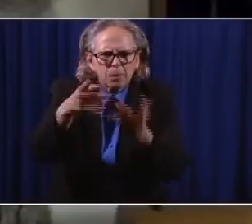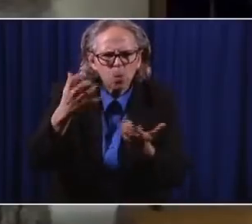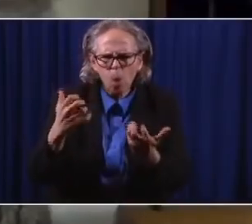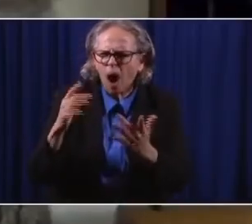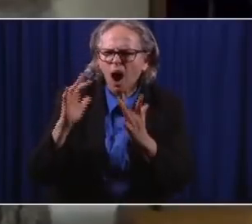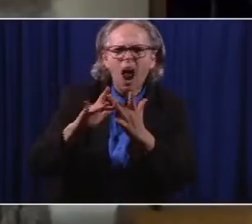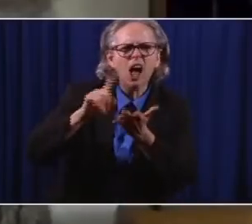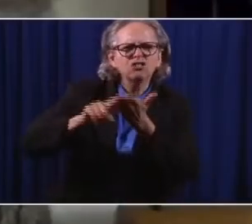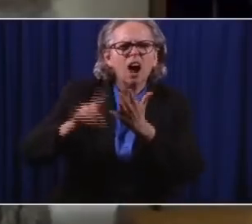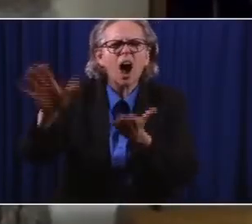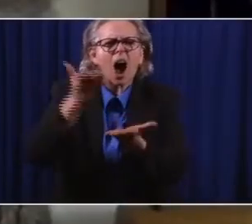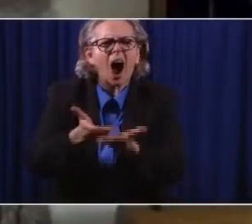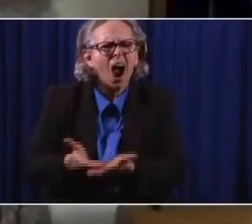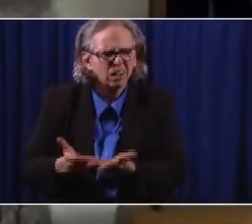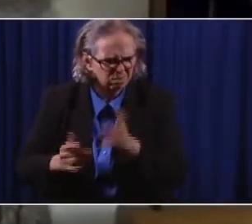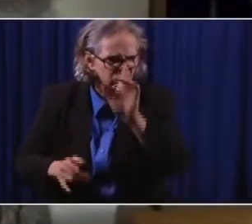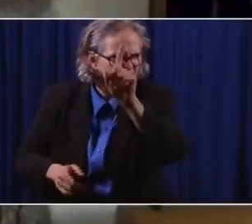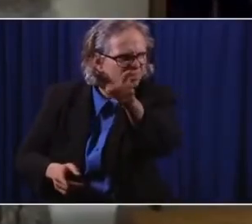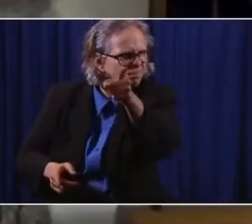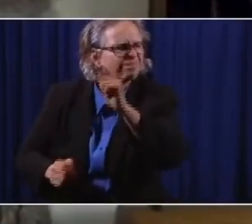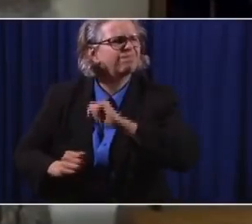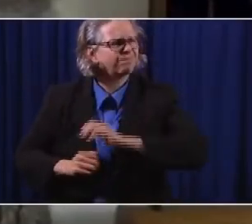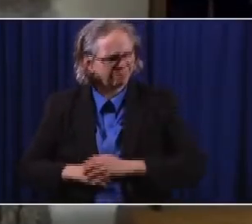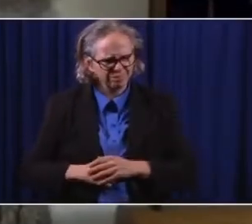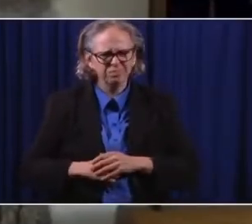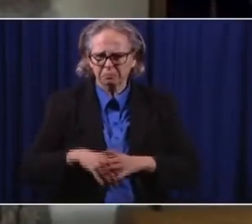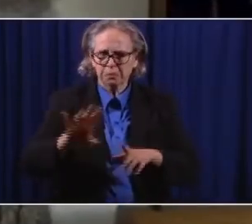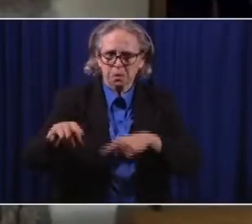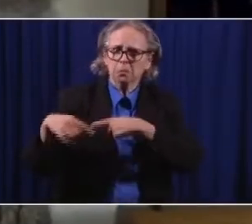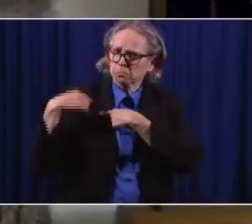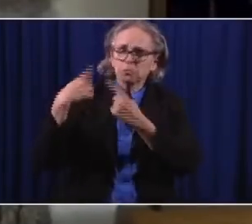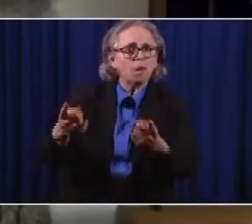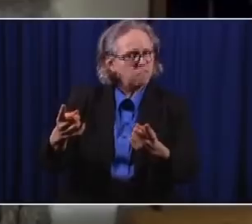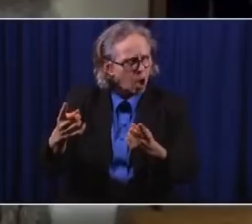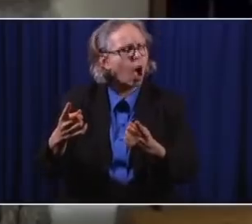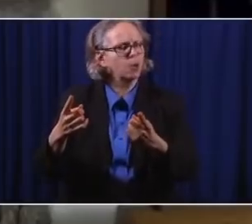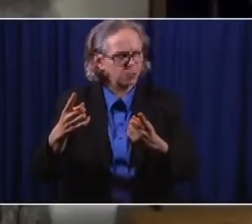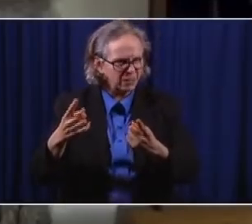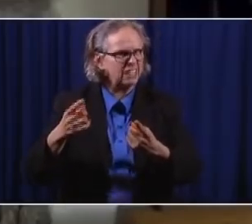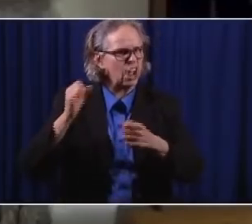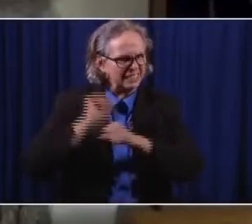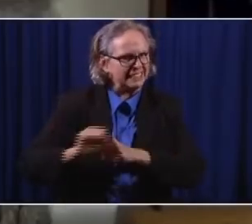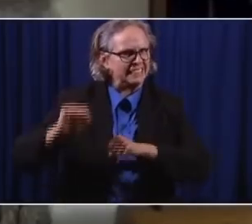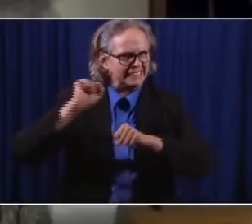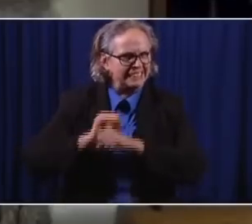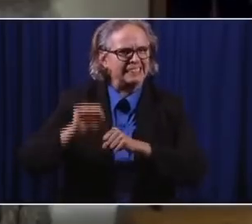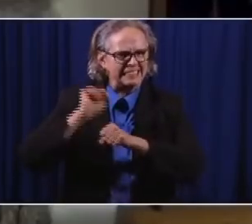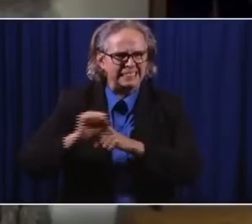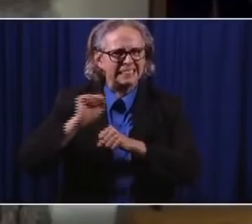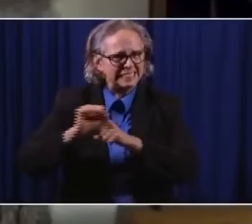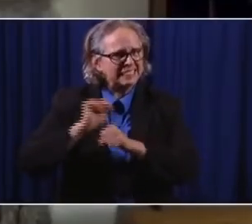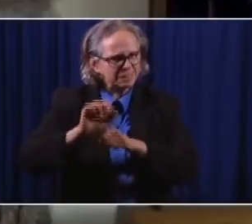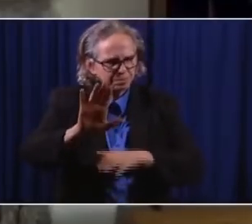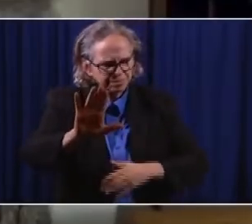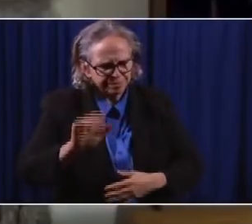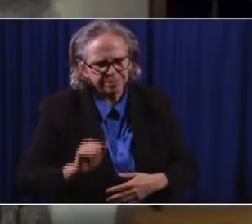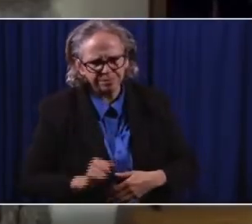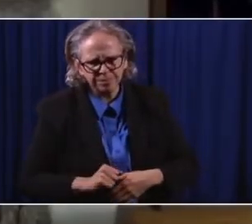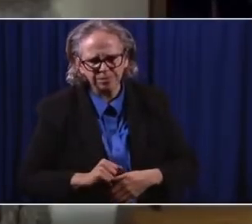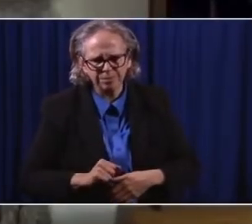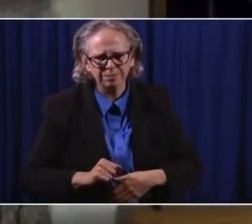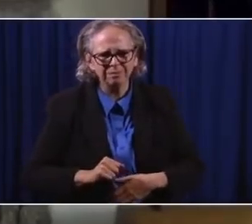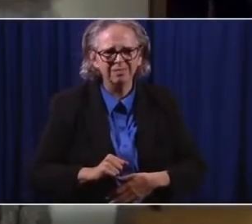what we have had so far, it was a system that was designed not for the